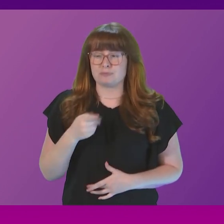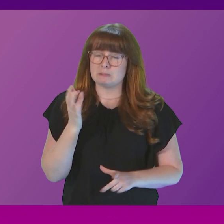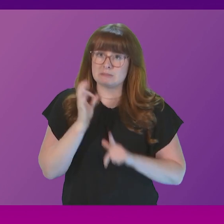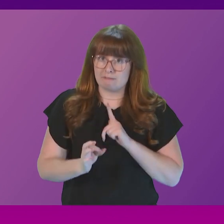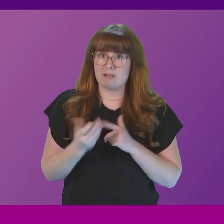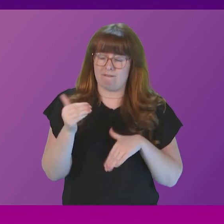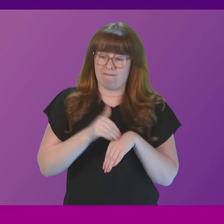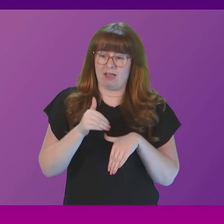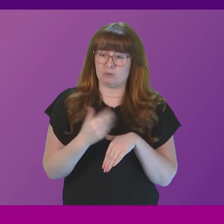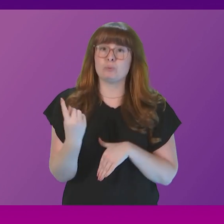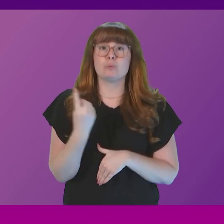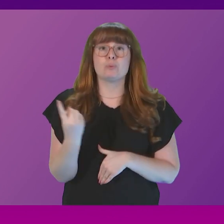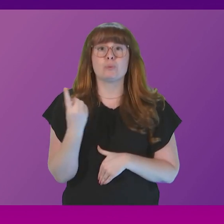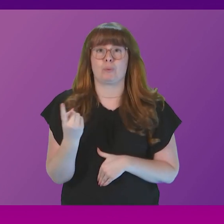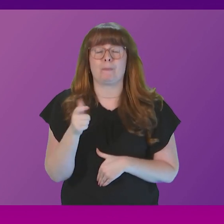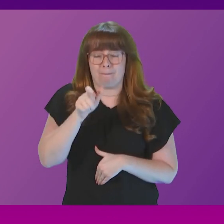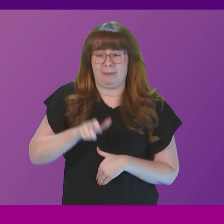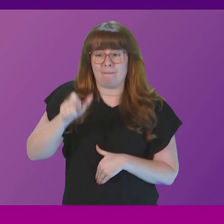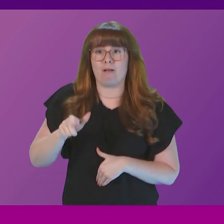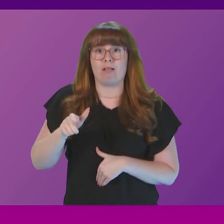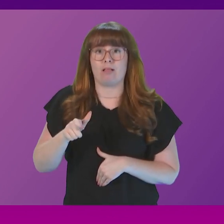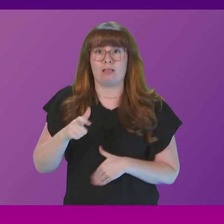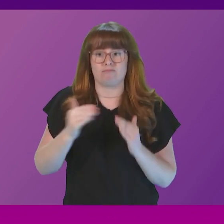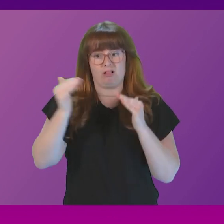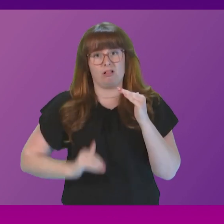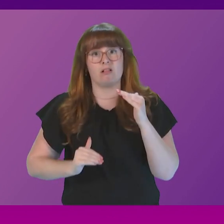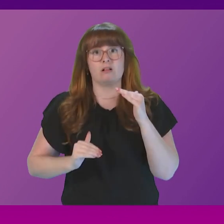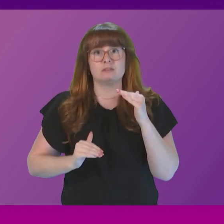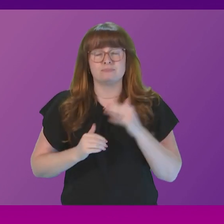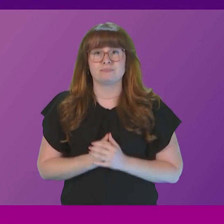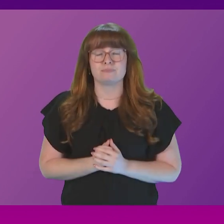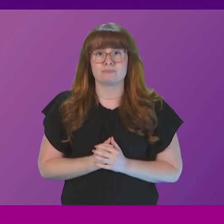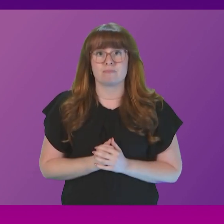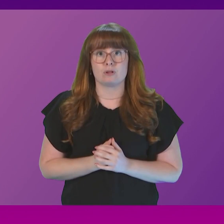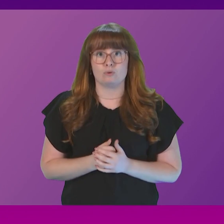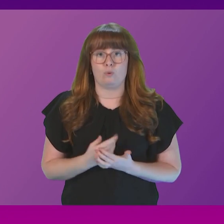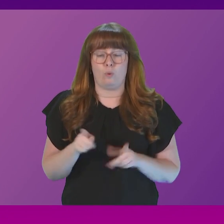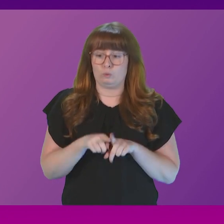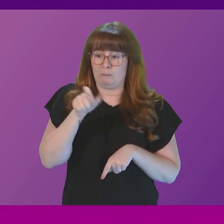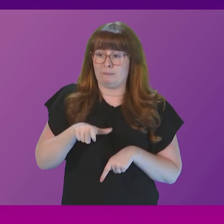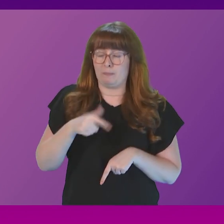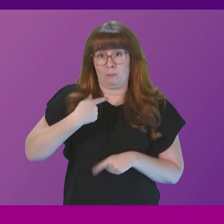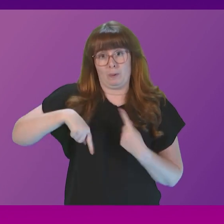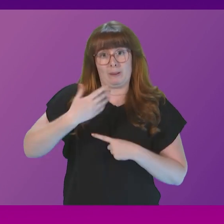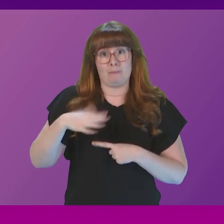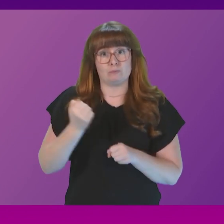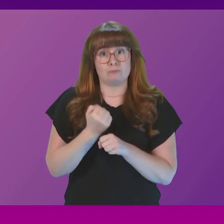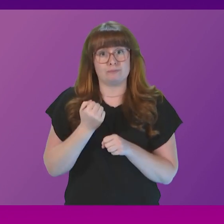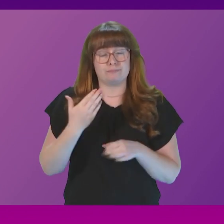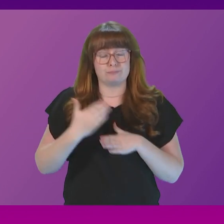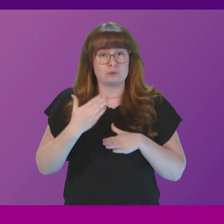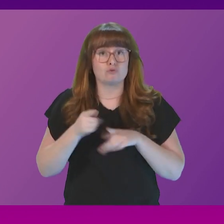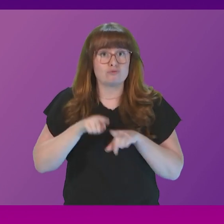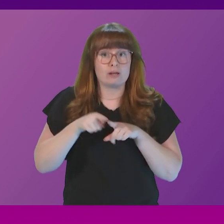particularly affecting those in areas of higher deprivation. And then, of course, there's all the work that we're doing to try to reduce poverty and being